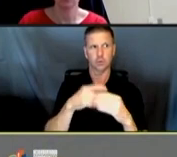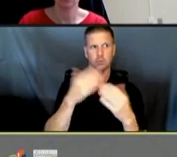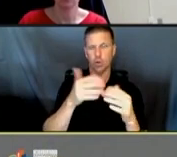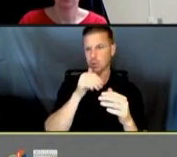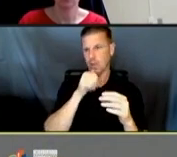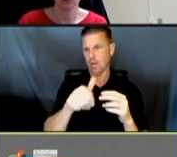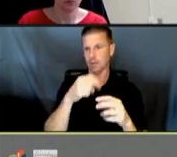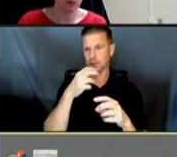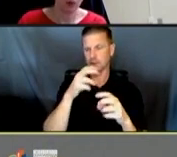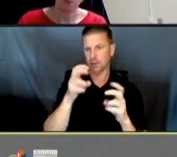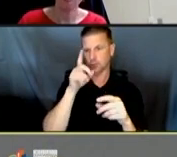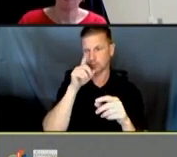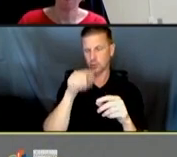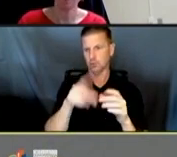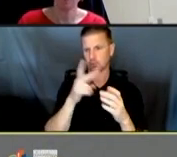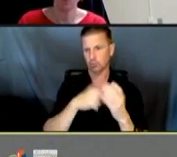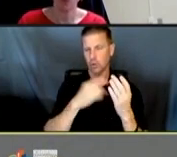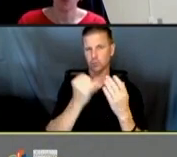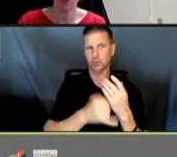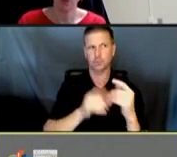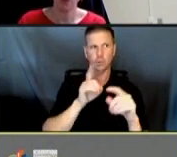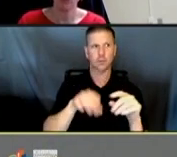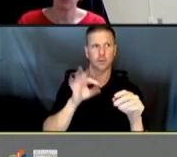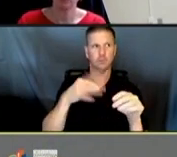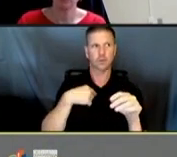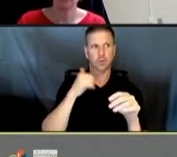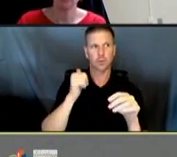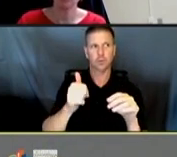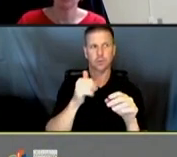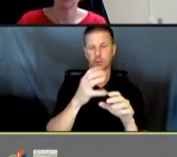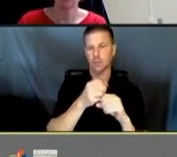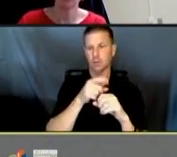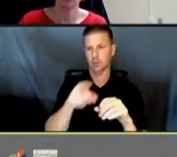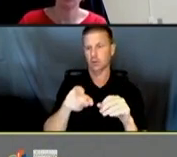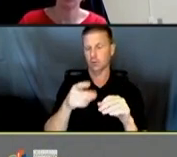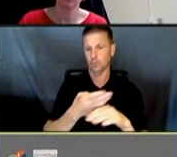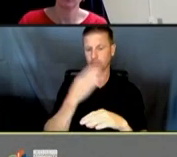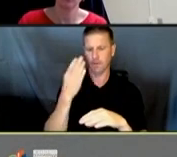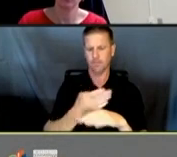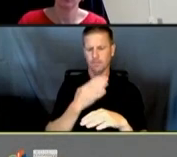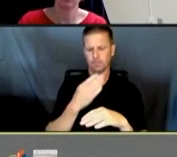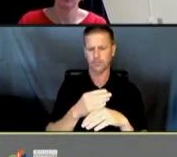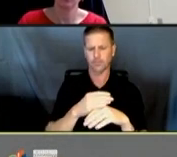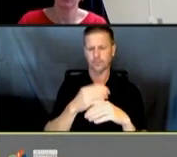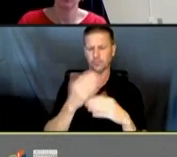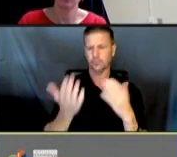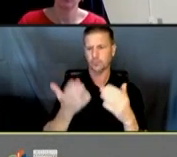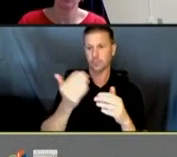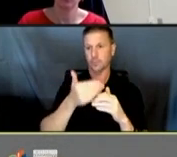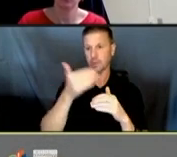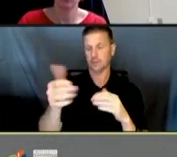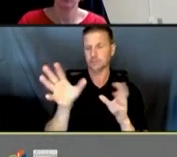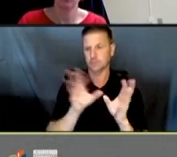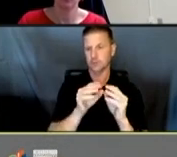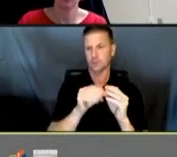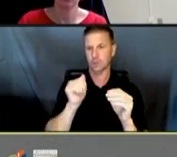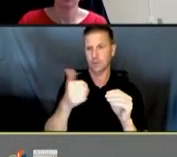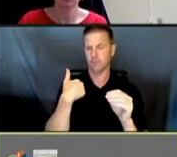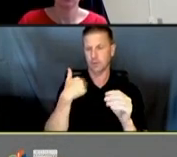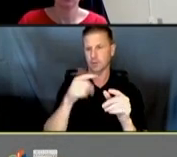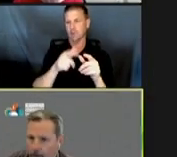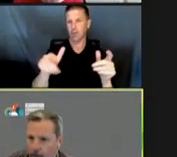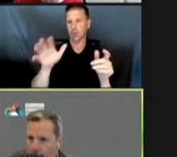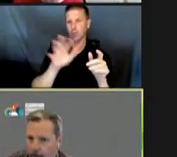issue for those projects, but if we can get this revamped Maybe at the next meeting, we can have language around